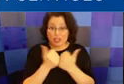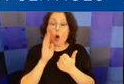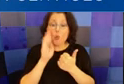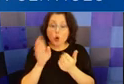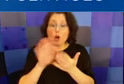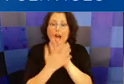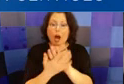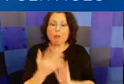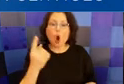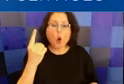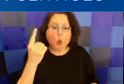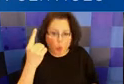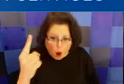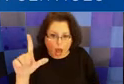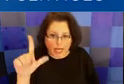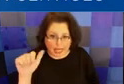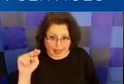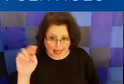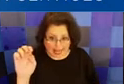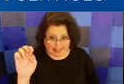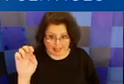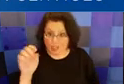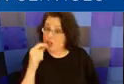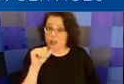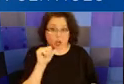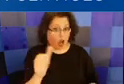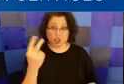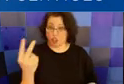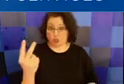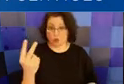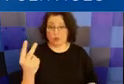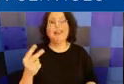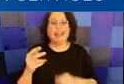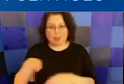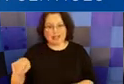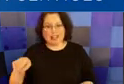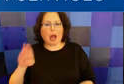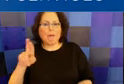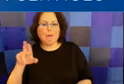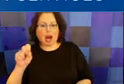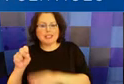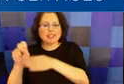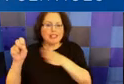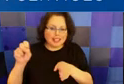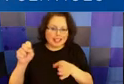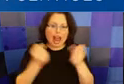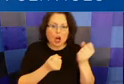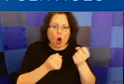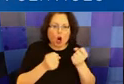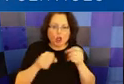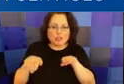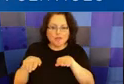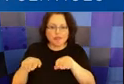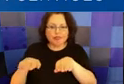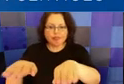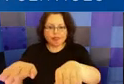for that portion to accommodate that bus pull-off area. So there is a plan